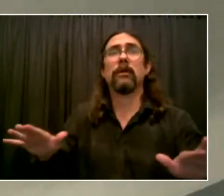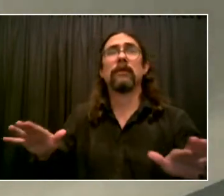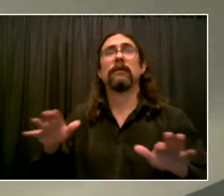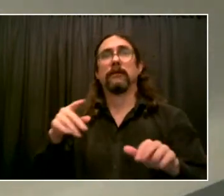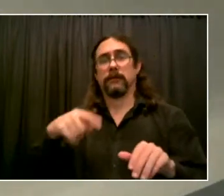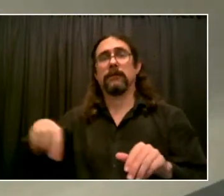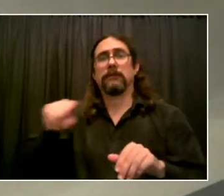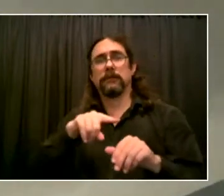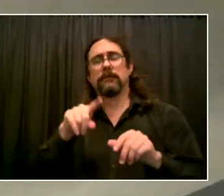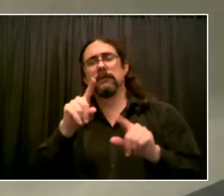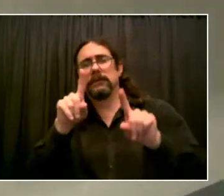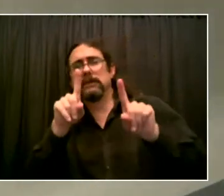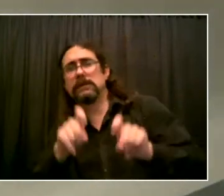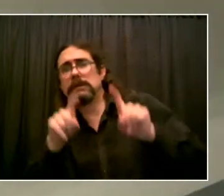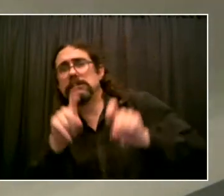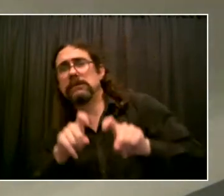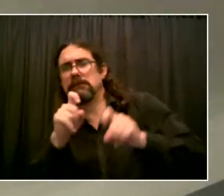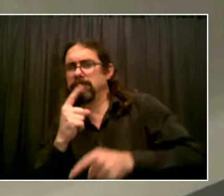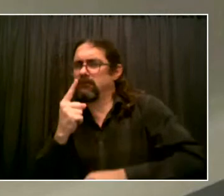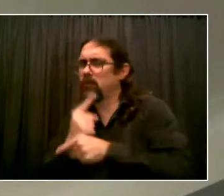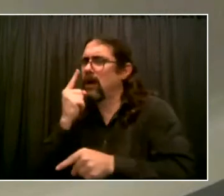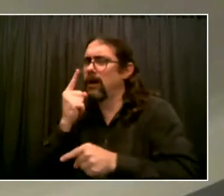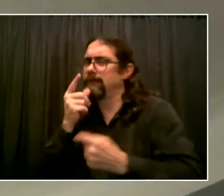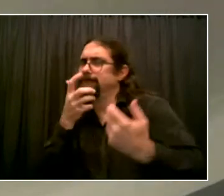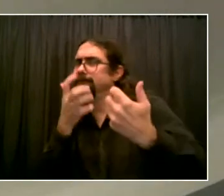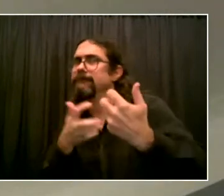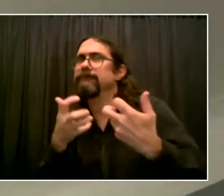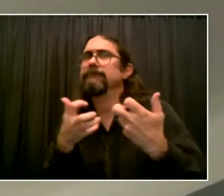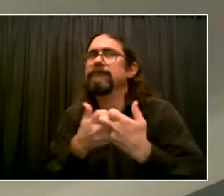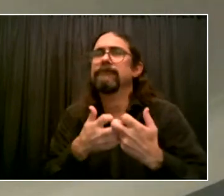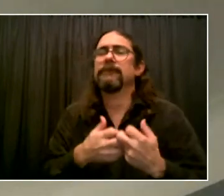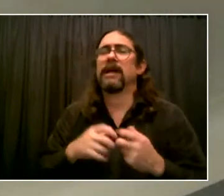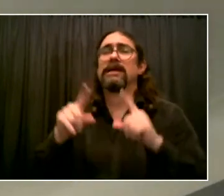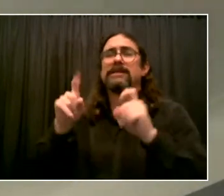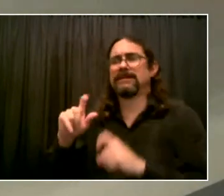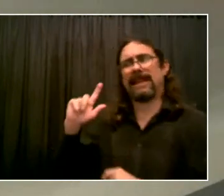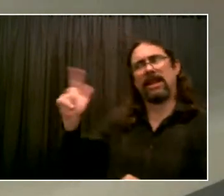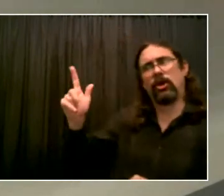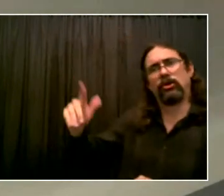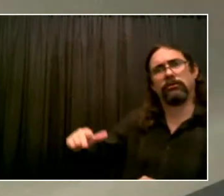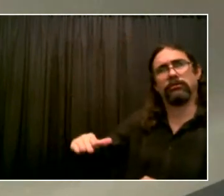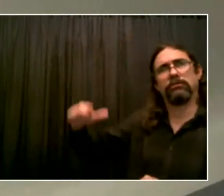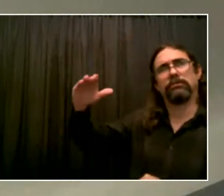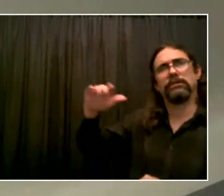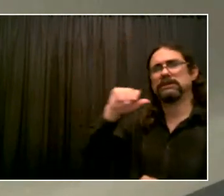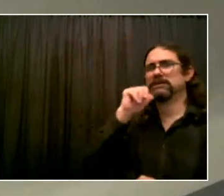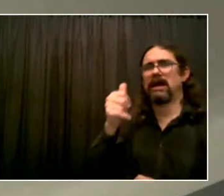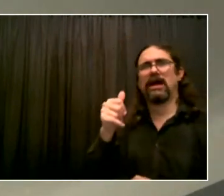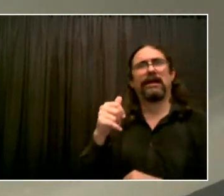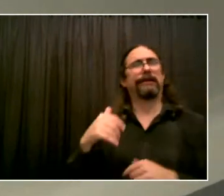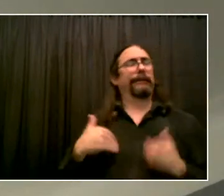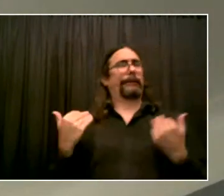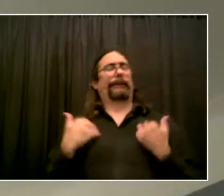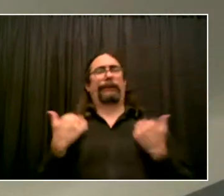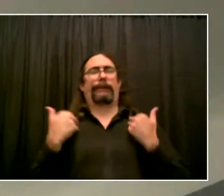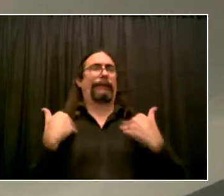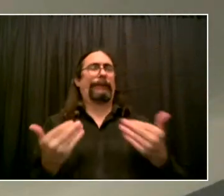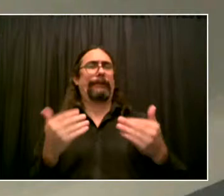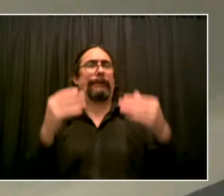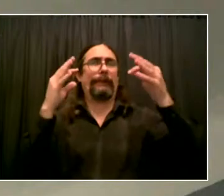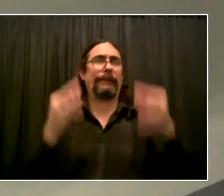done fairly equitably throughout the system. We want all children to be able